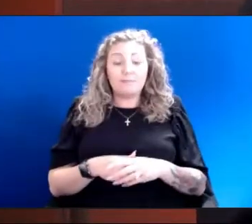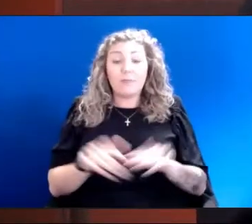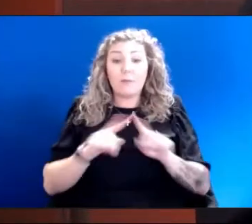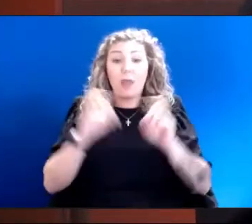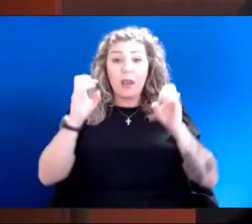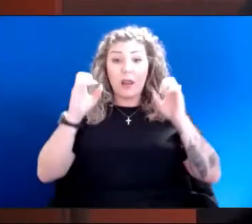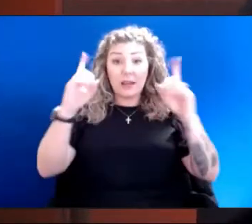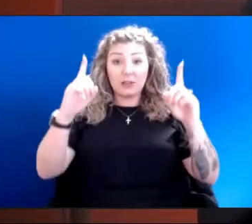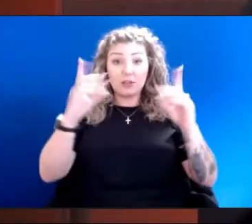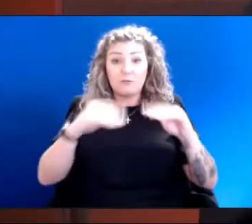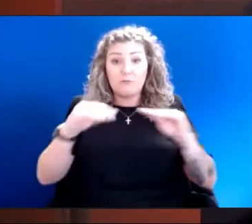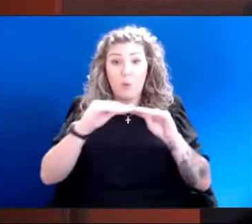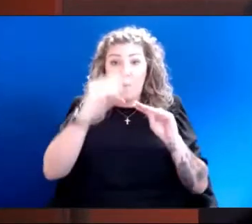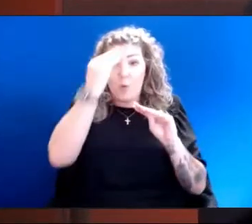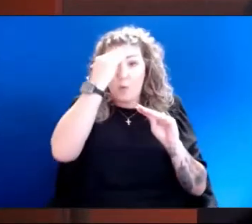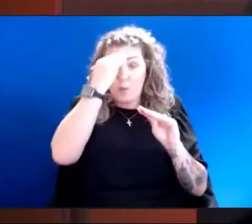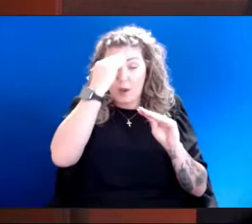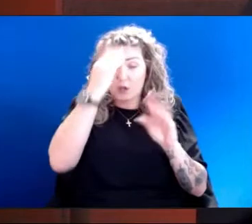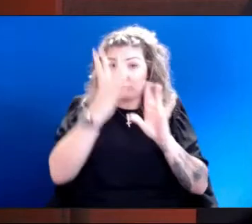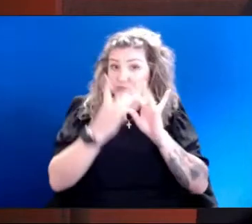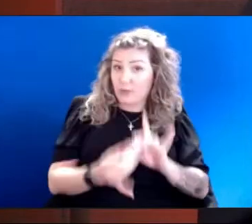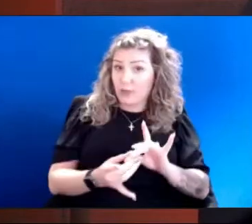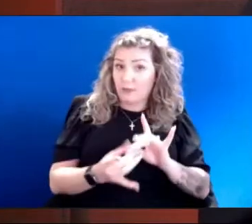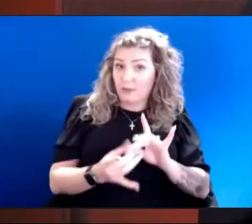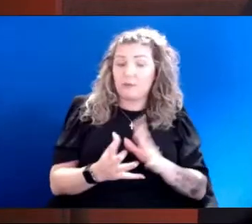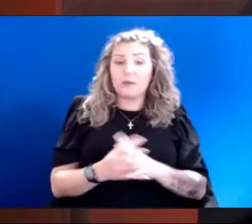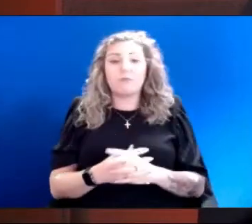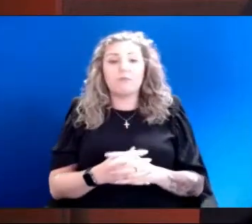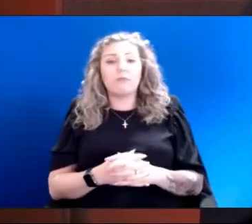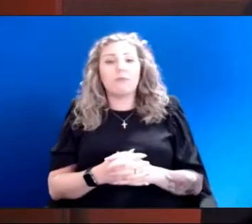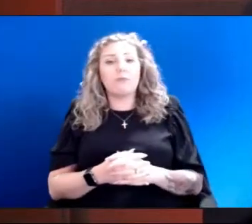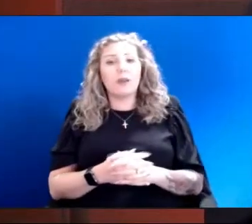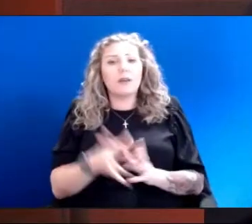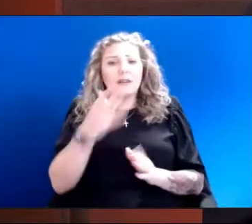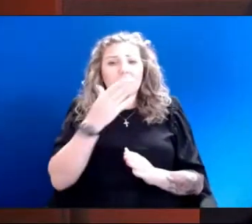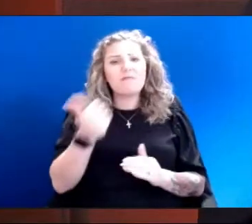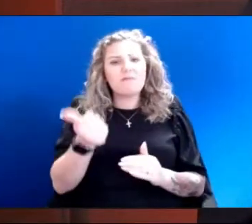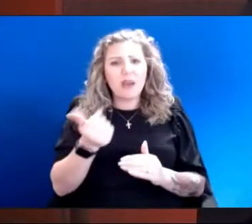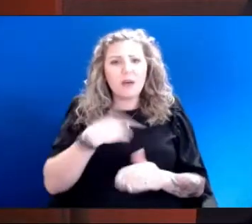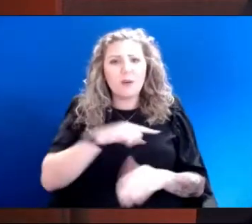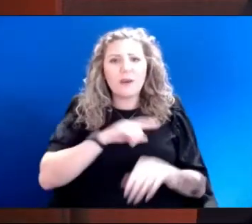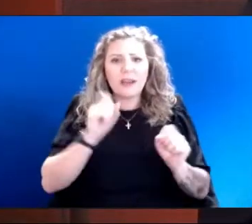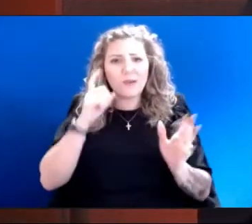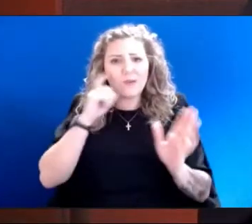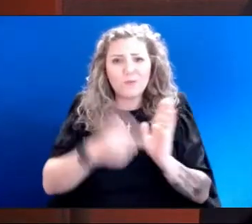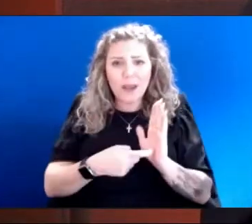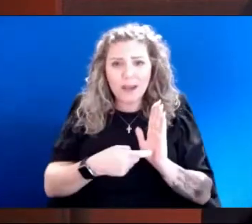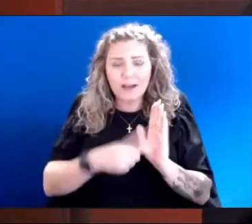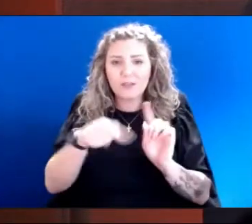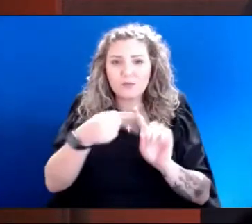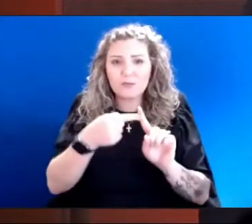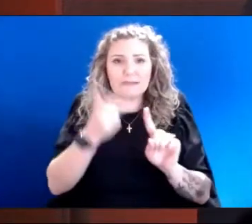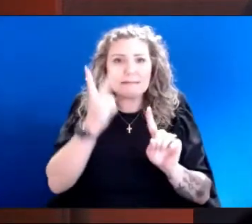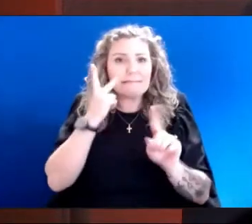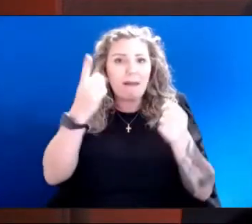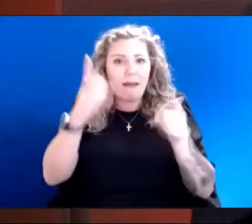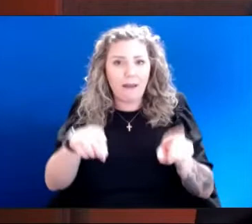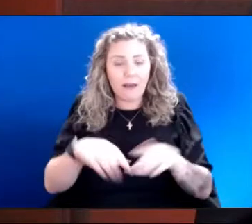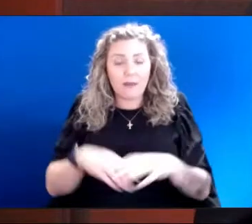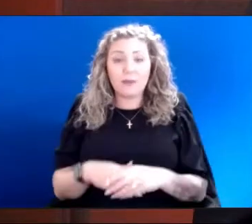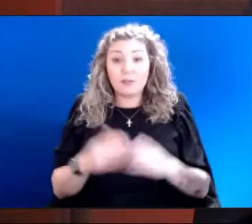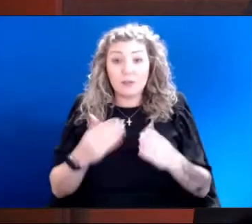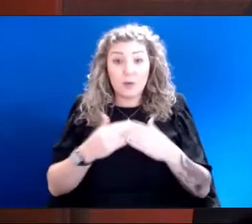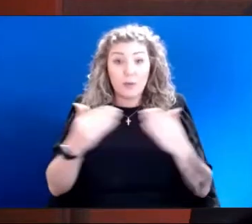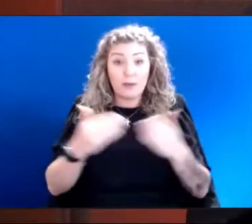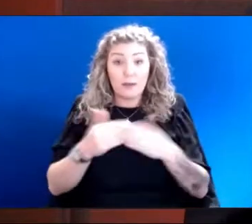more awareness that we have around it, then the better equipped we are to recognize it when we see it coming. So things that you can do,